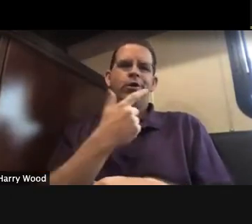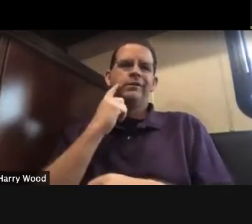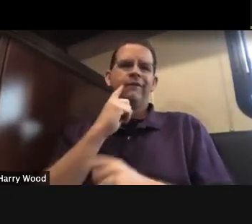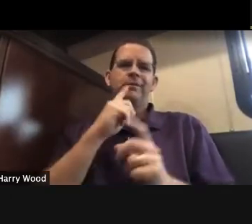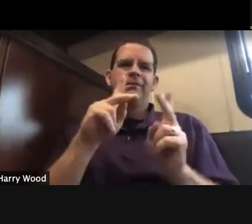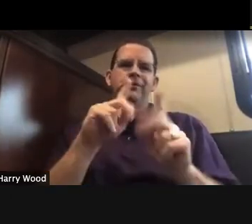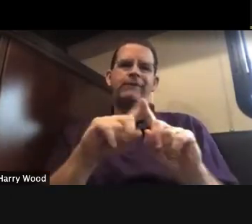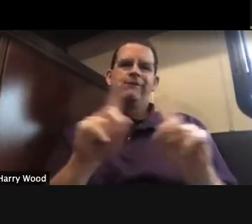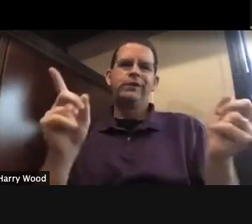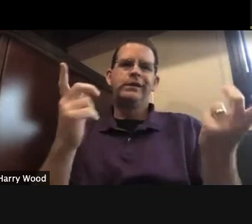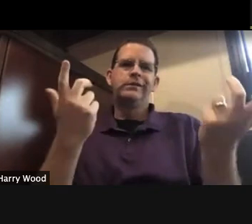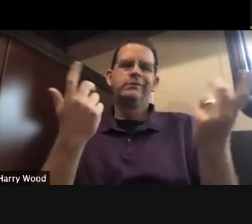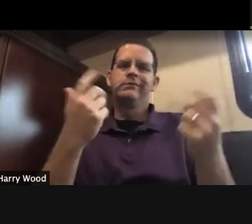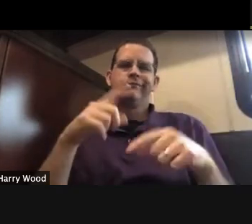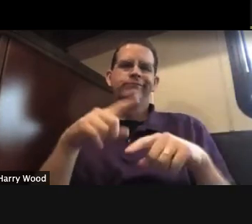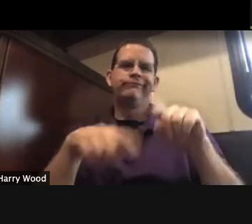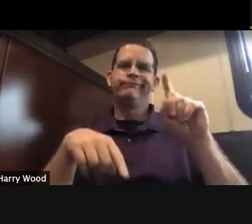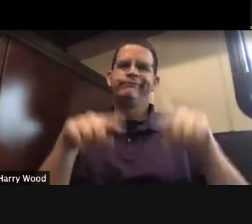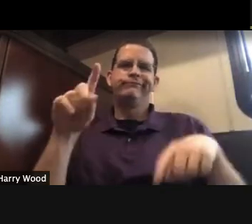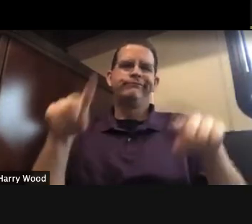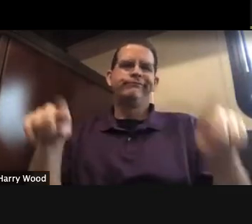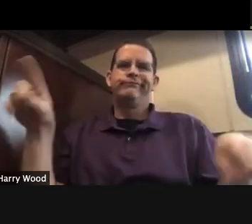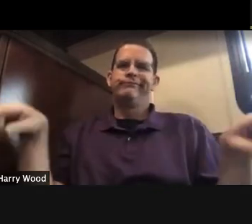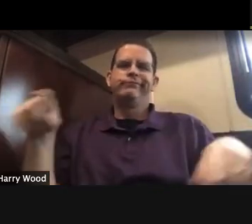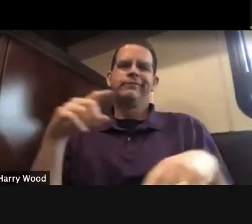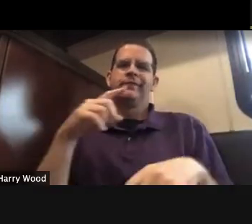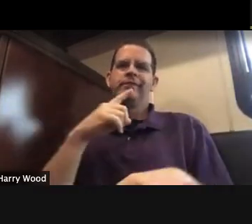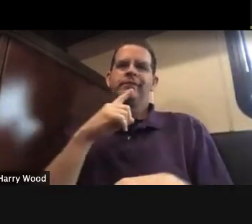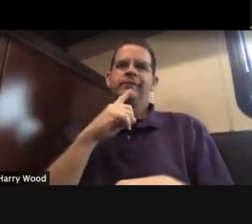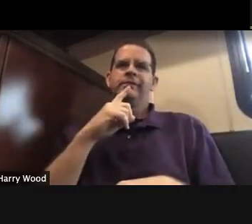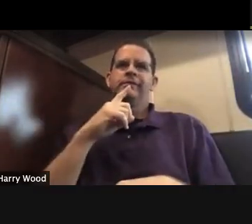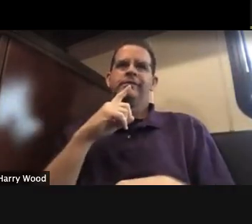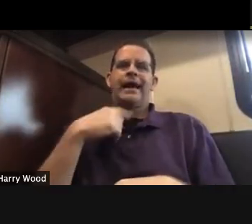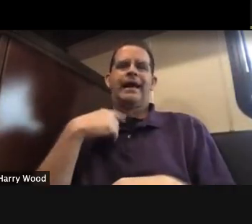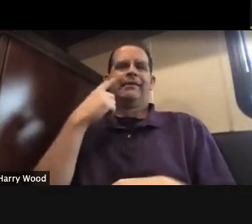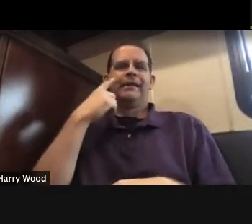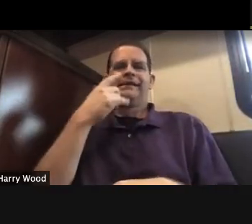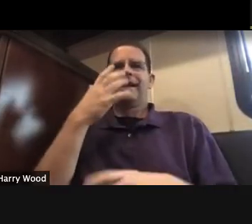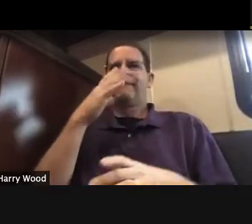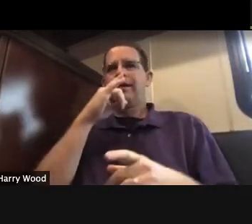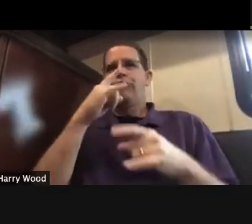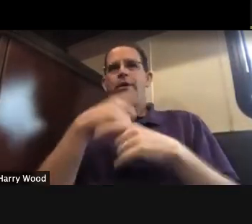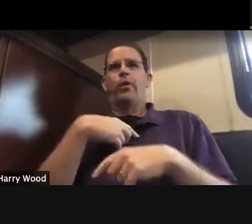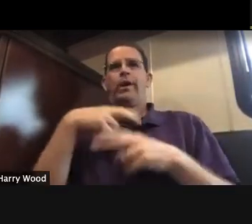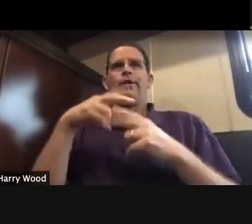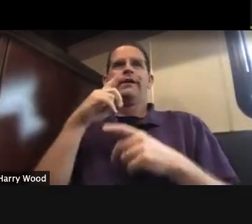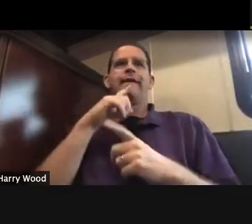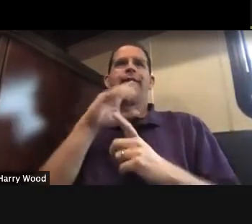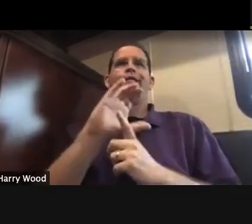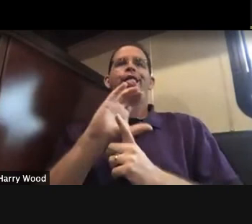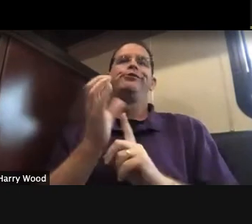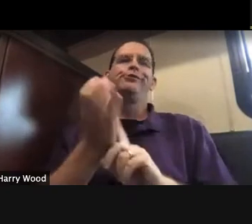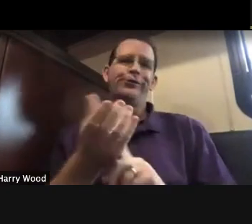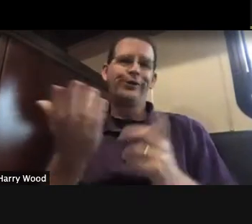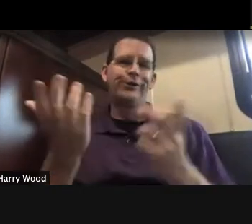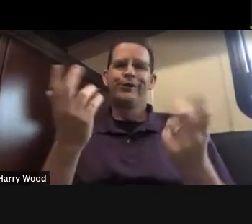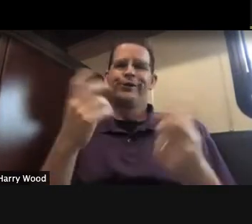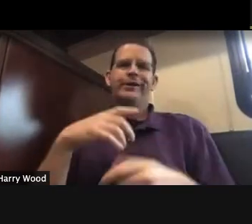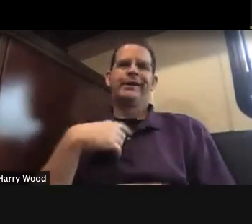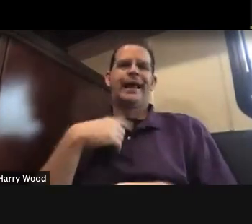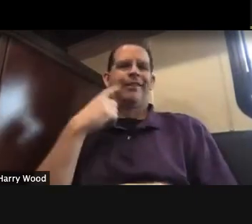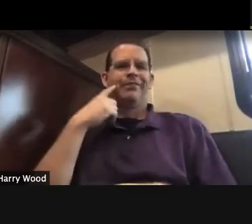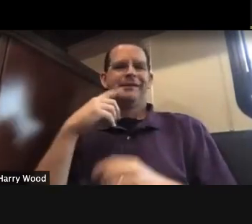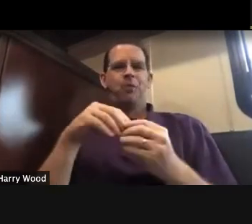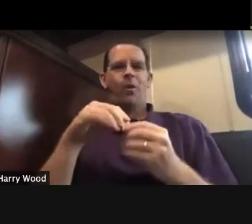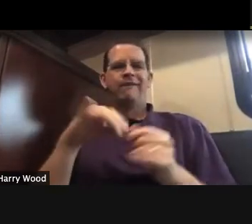and like Catherine said, all deaf people are obviously different. I mean, there's a wide diverse variety of us out there. Um,